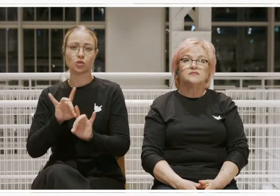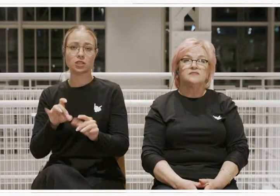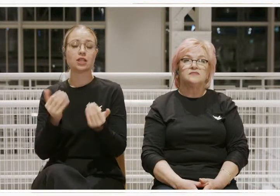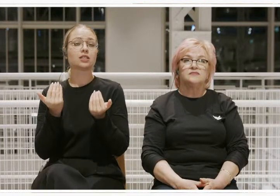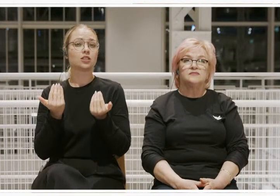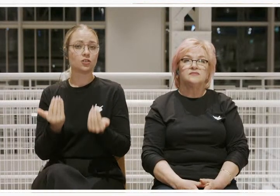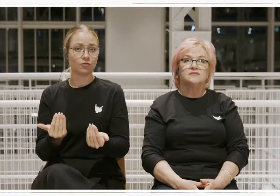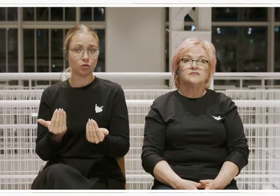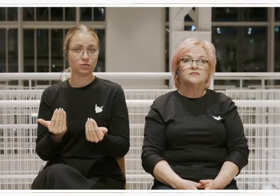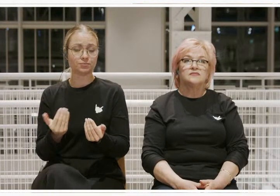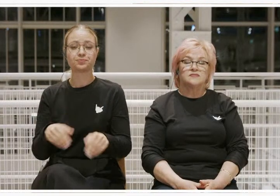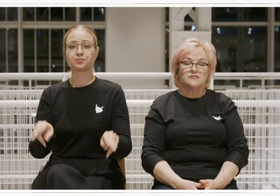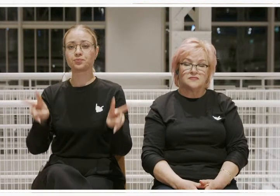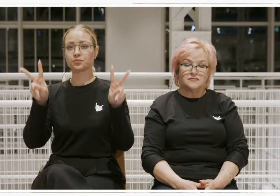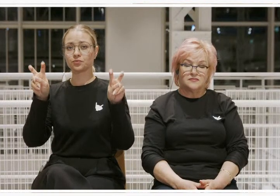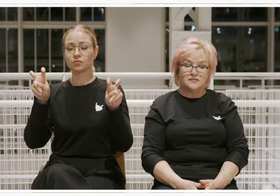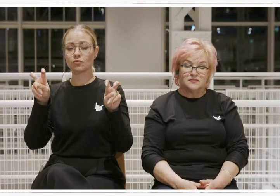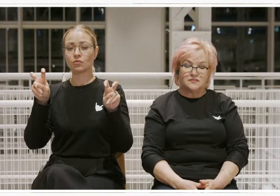Birds Thinking?